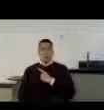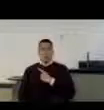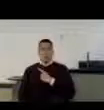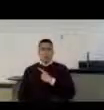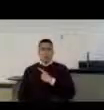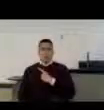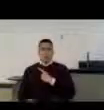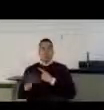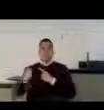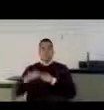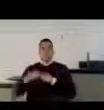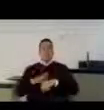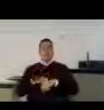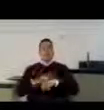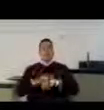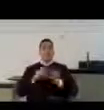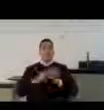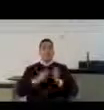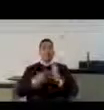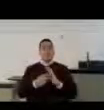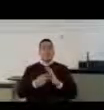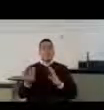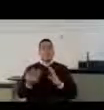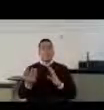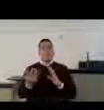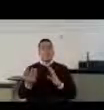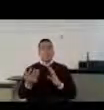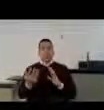And we can turn the lights out for the film. Thank you.